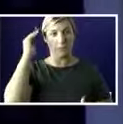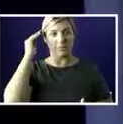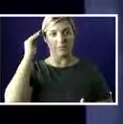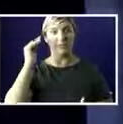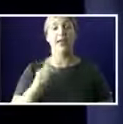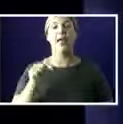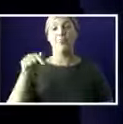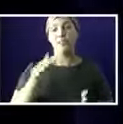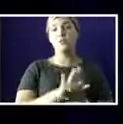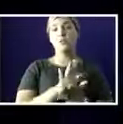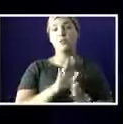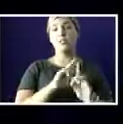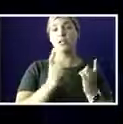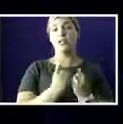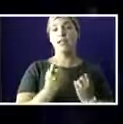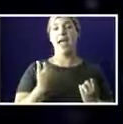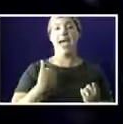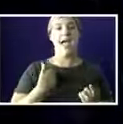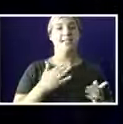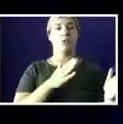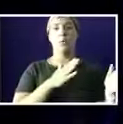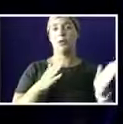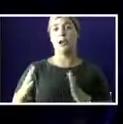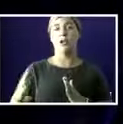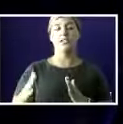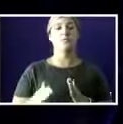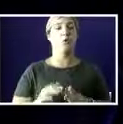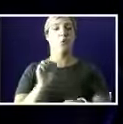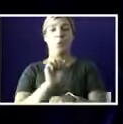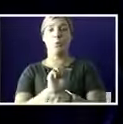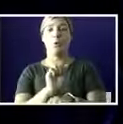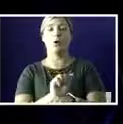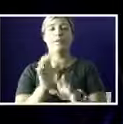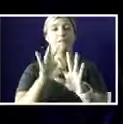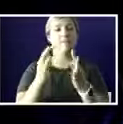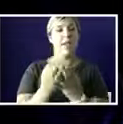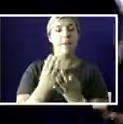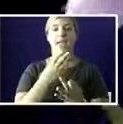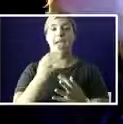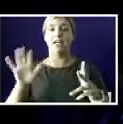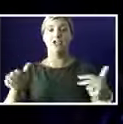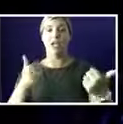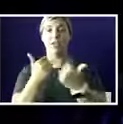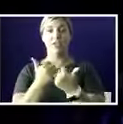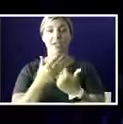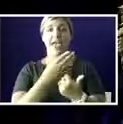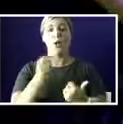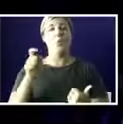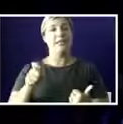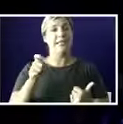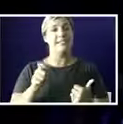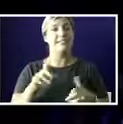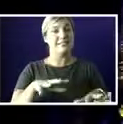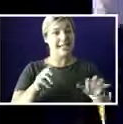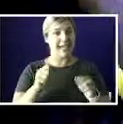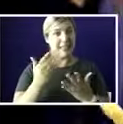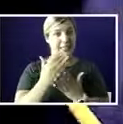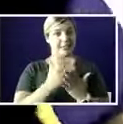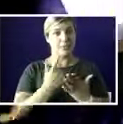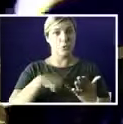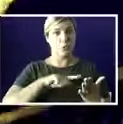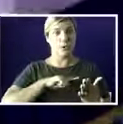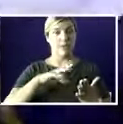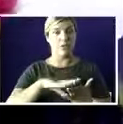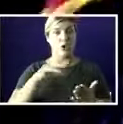us for future careers, families, and challenges, and it's time we apply our lessons learned to the lives we're